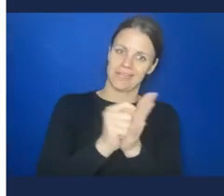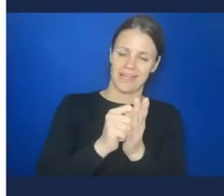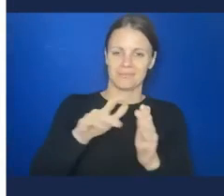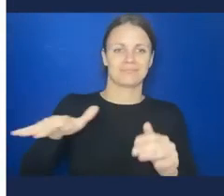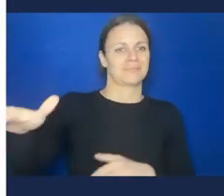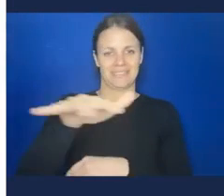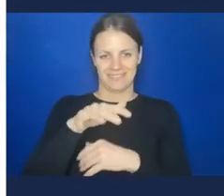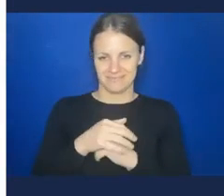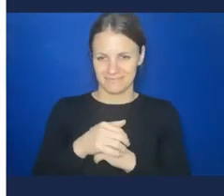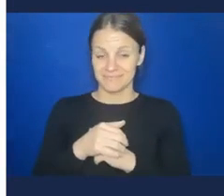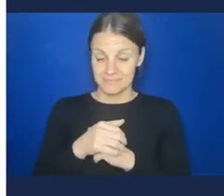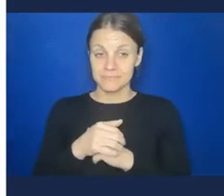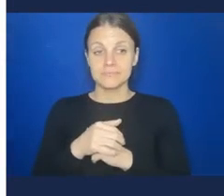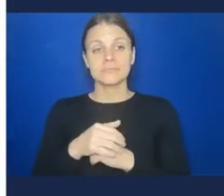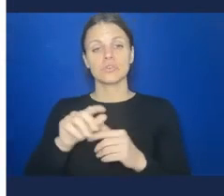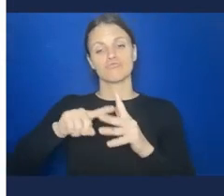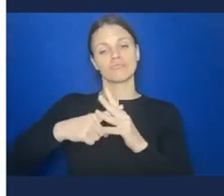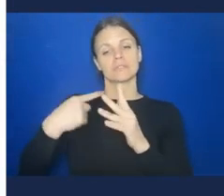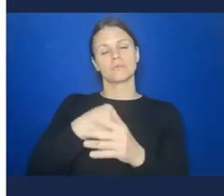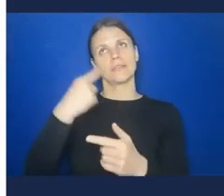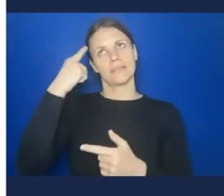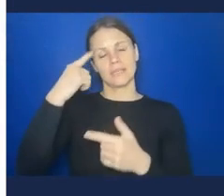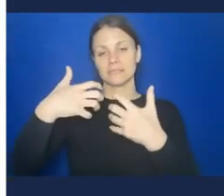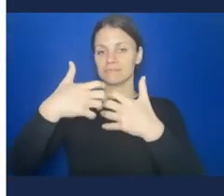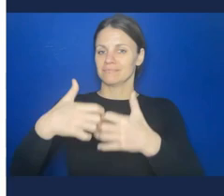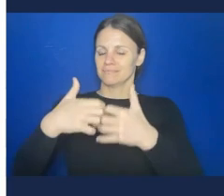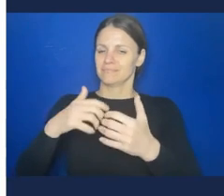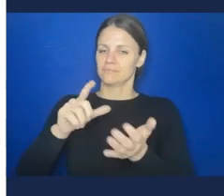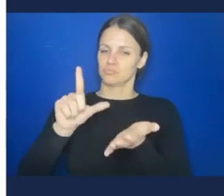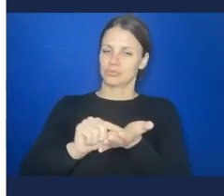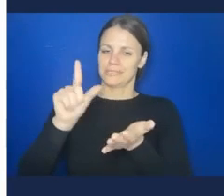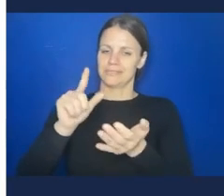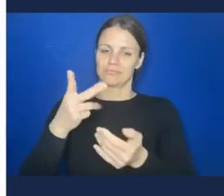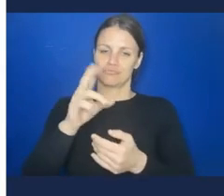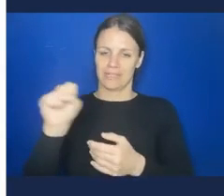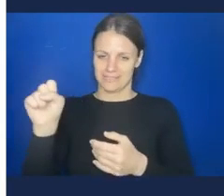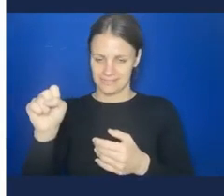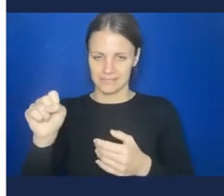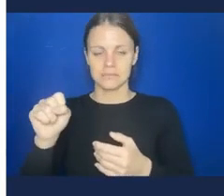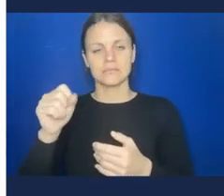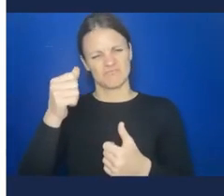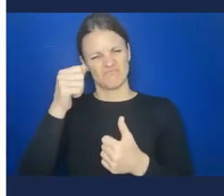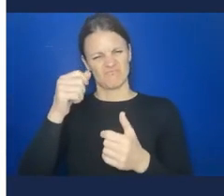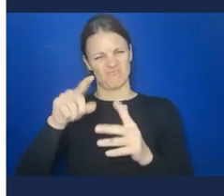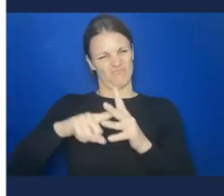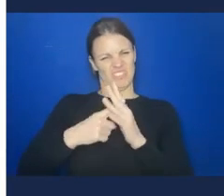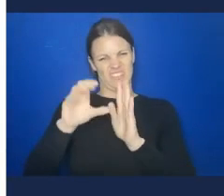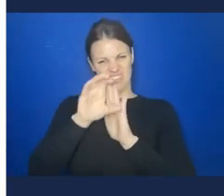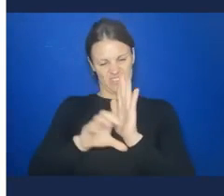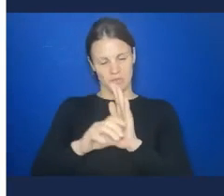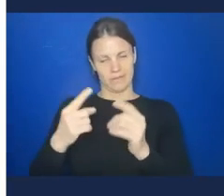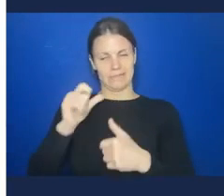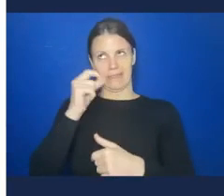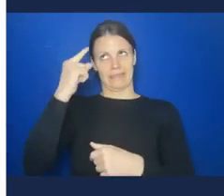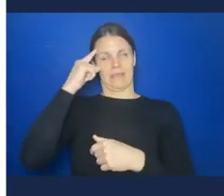So originally, when we think about the printing press, originally the Constitution had in mind the printing press, but